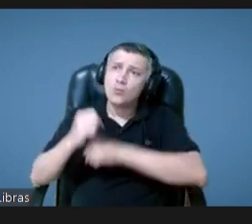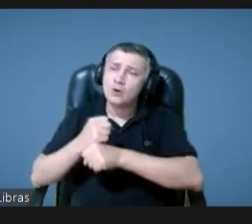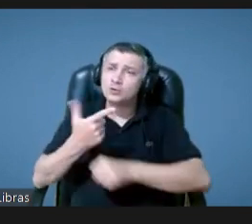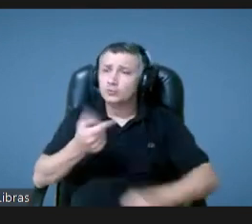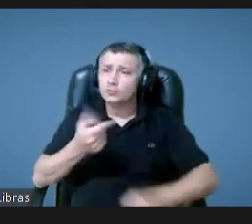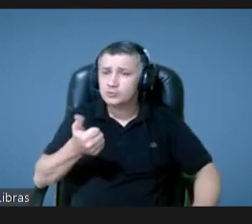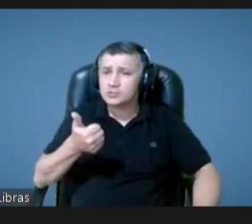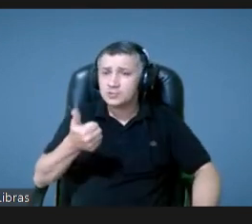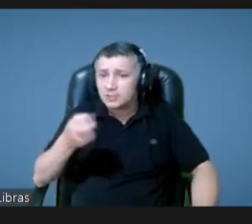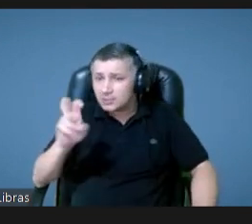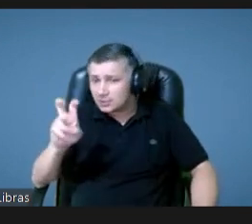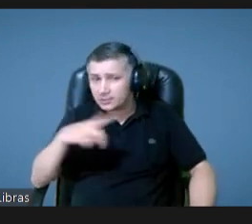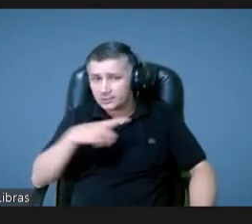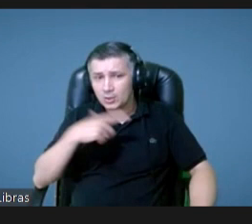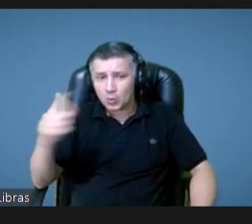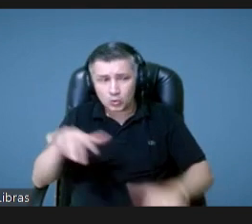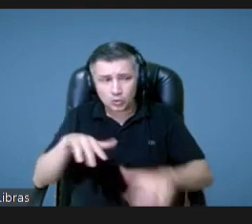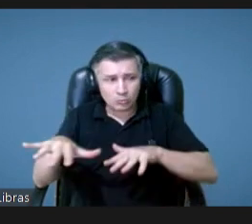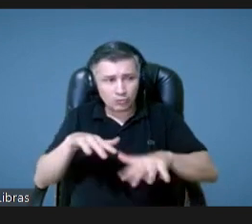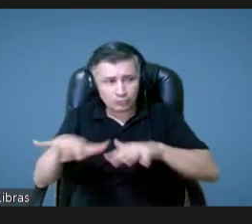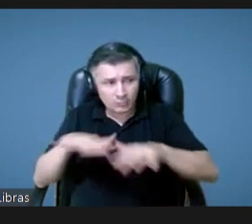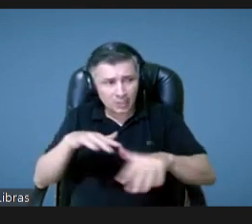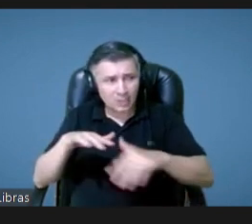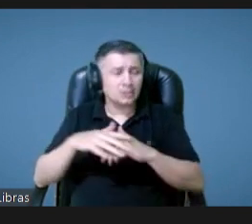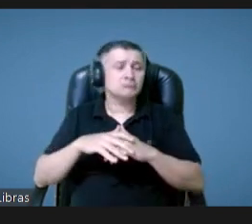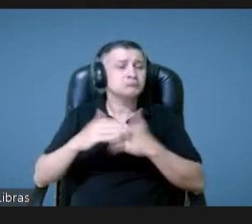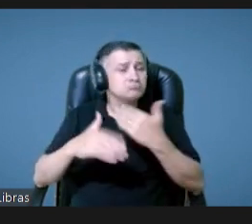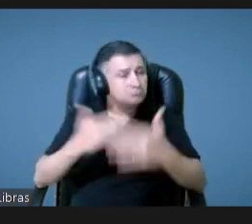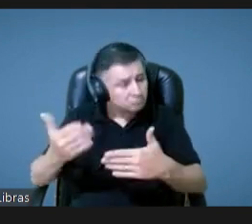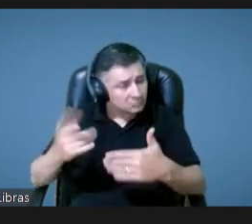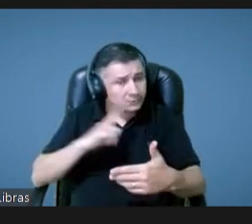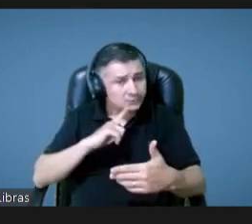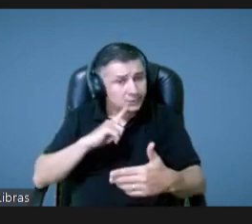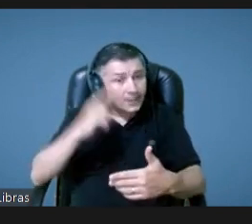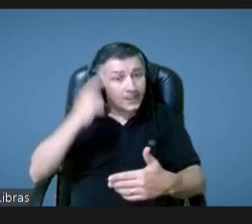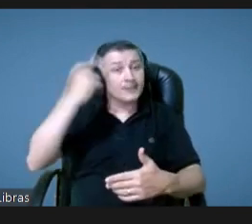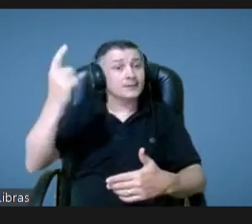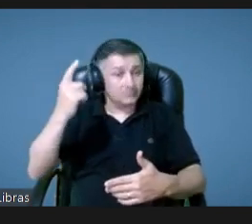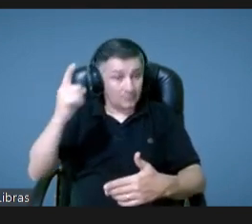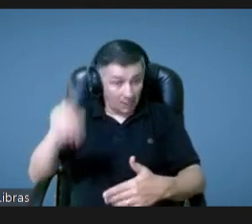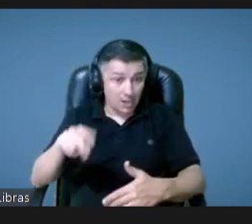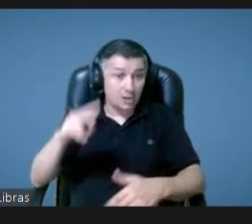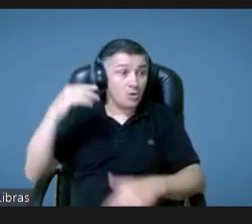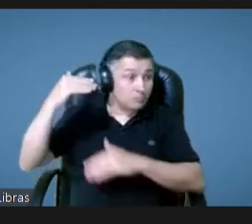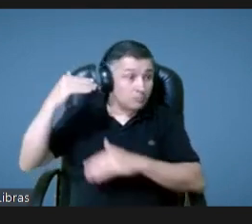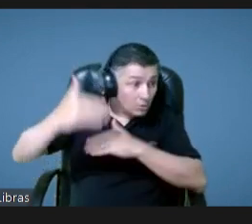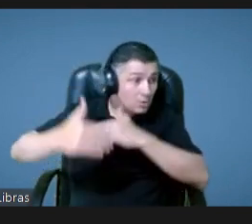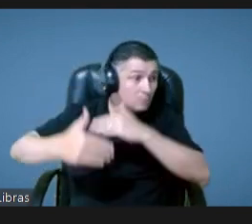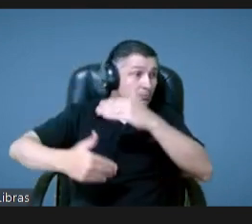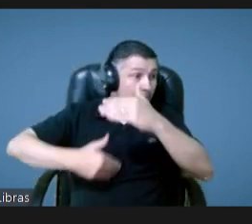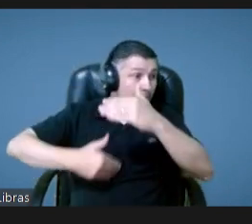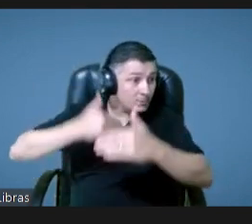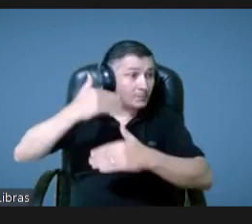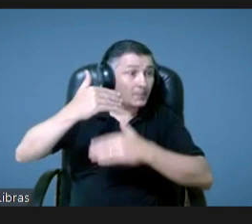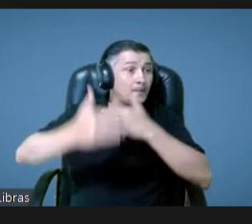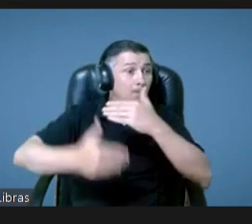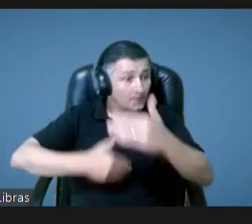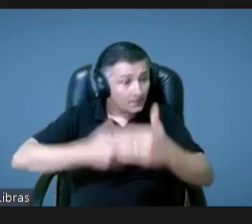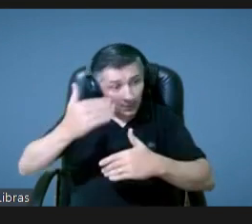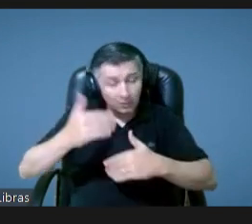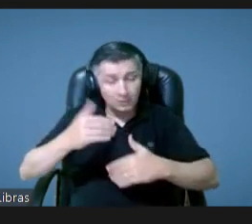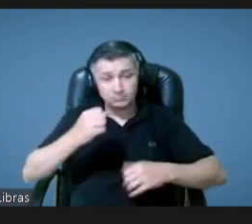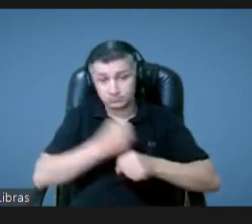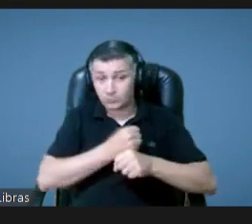shopping malls. In 2015 also, we did something along the same lines. So it's a process.